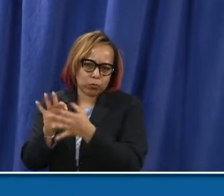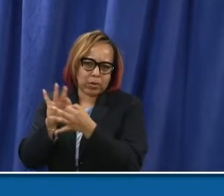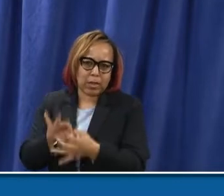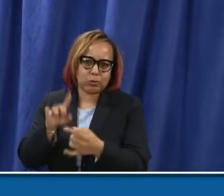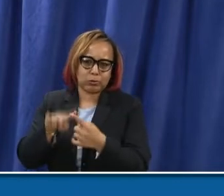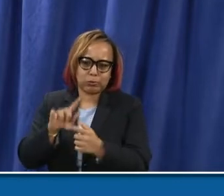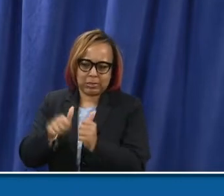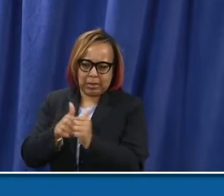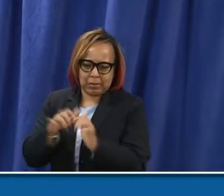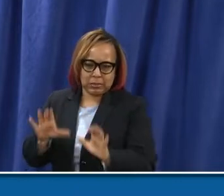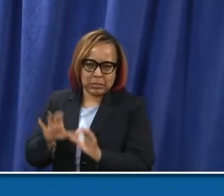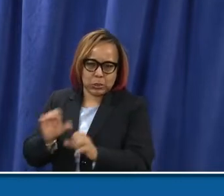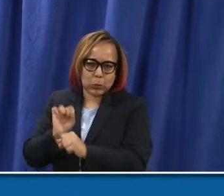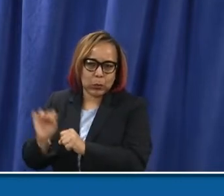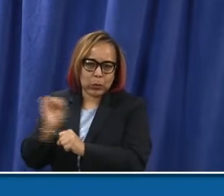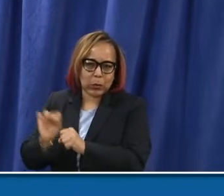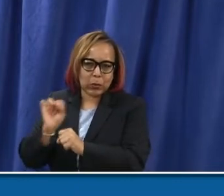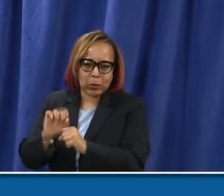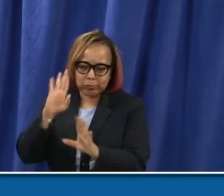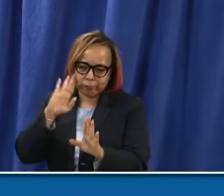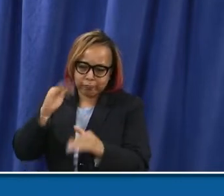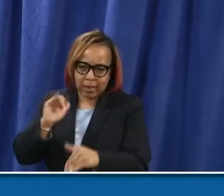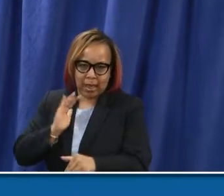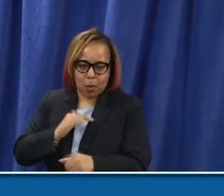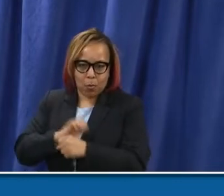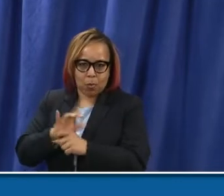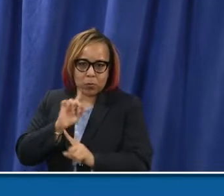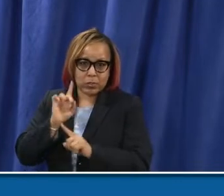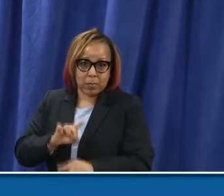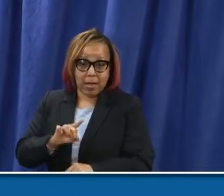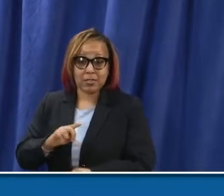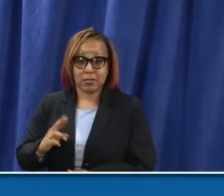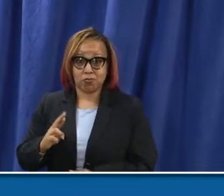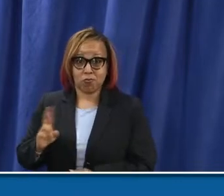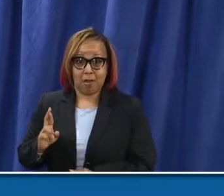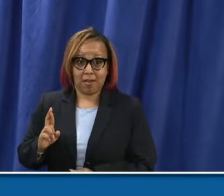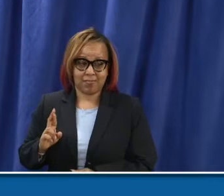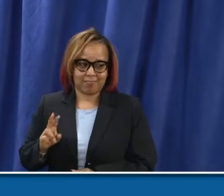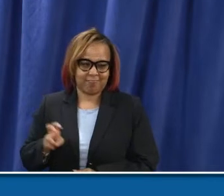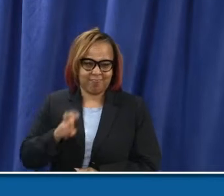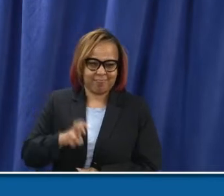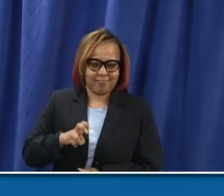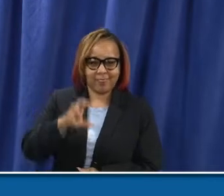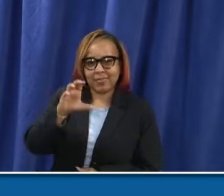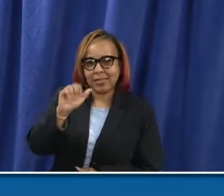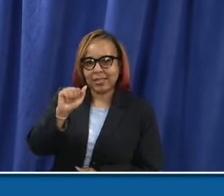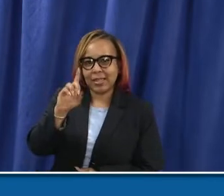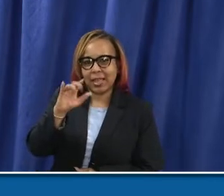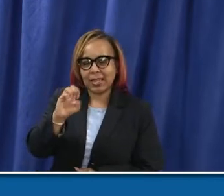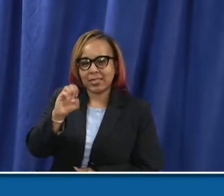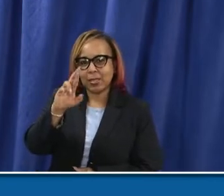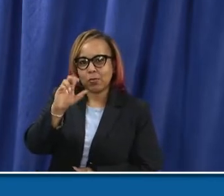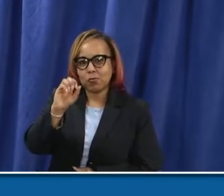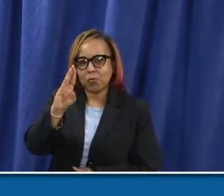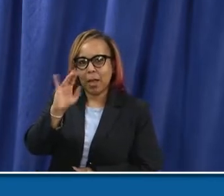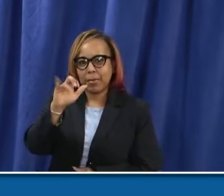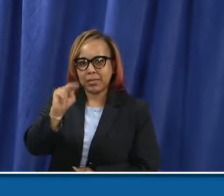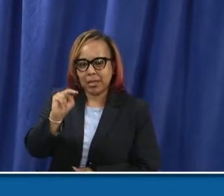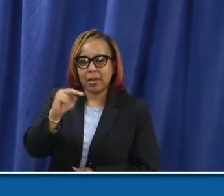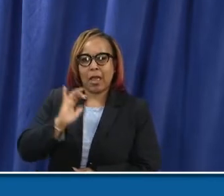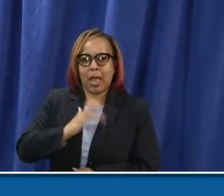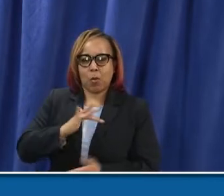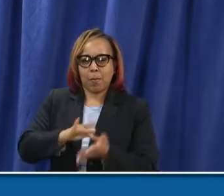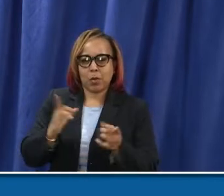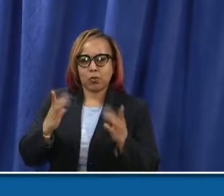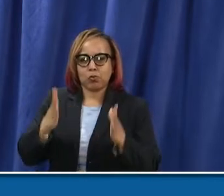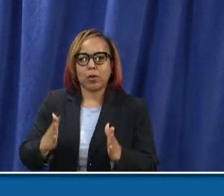the behind-the-scenes work in our COVID response. And then on my right, this is Dr. Candace Robinson. She's our medical director